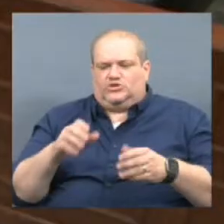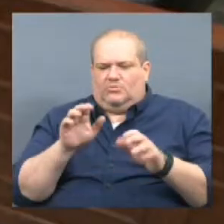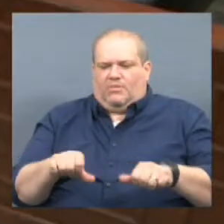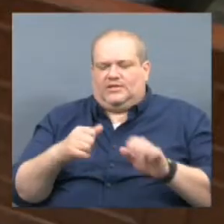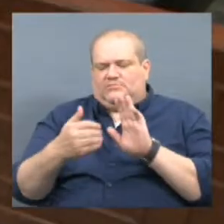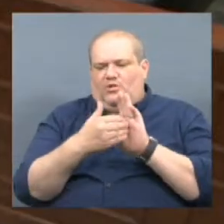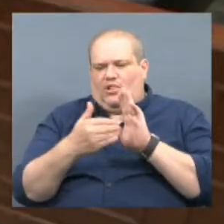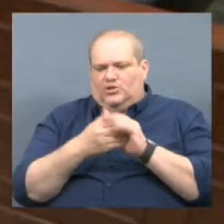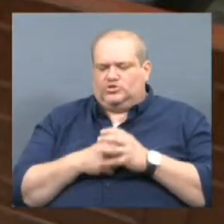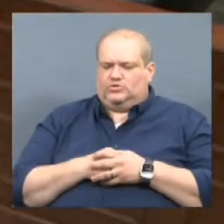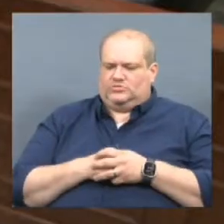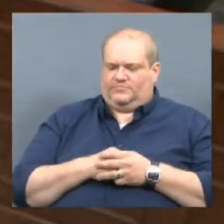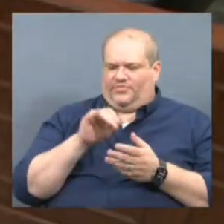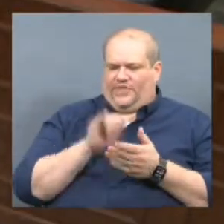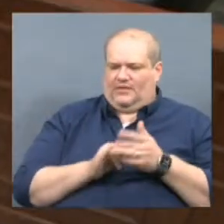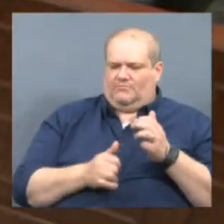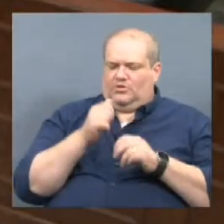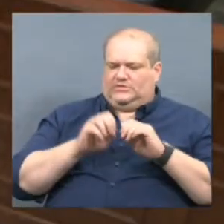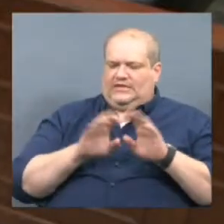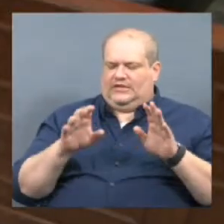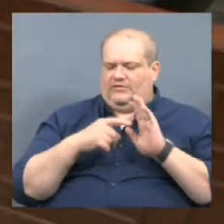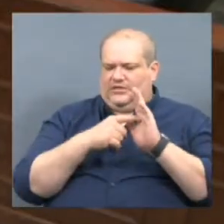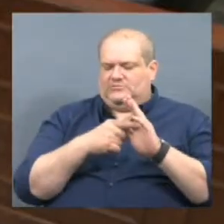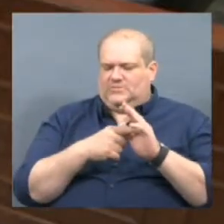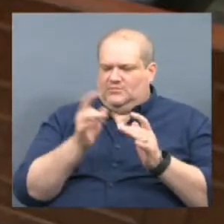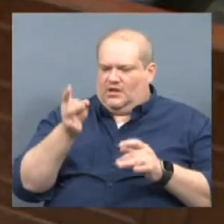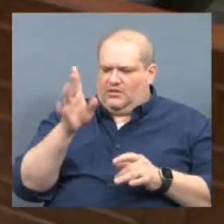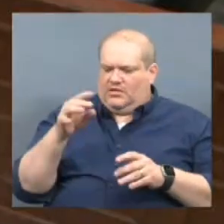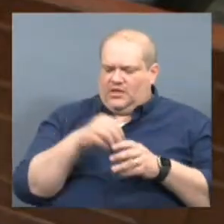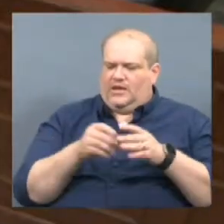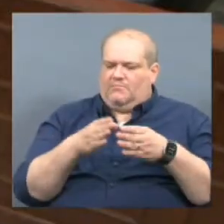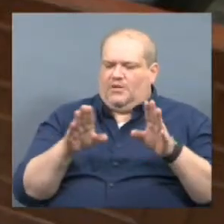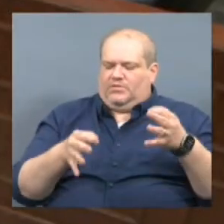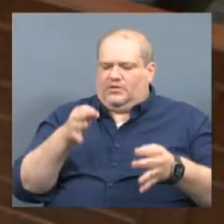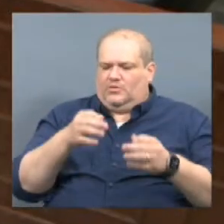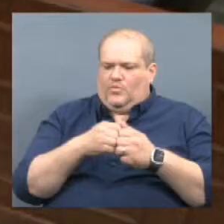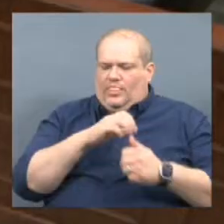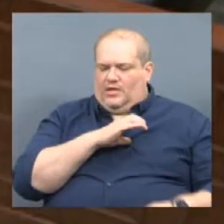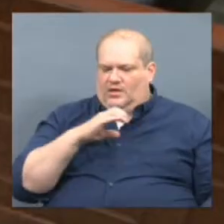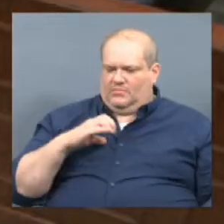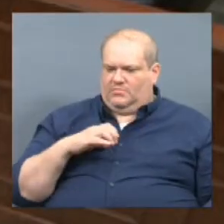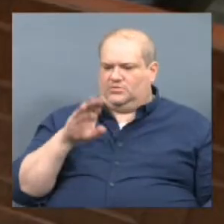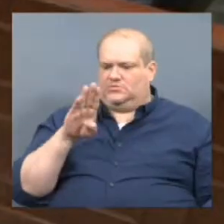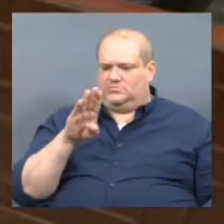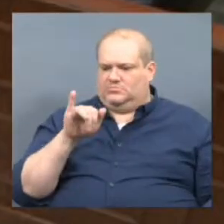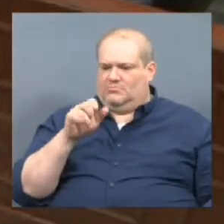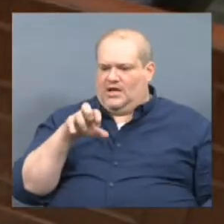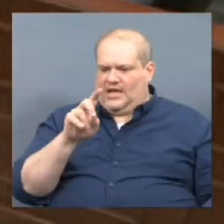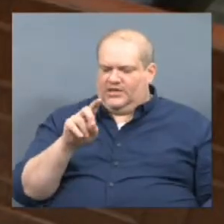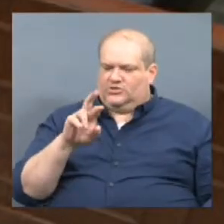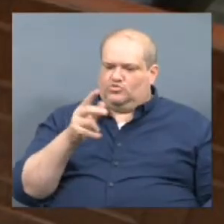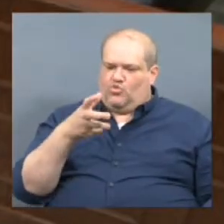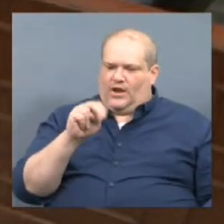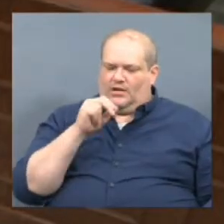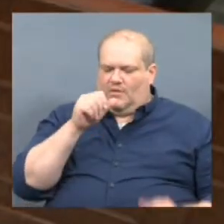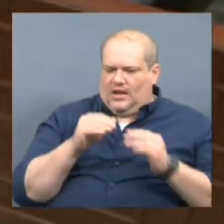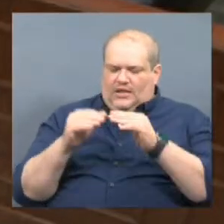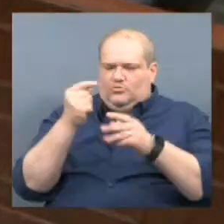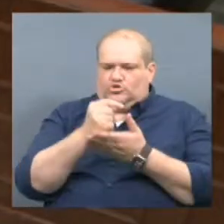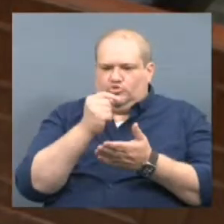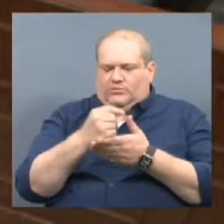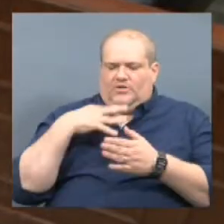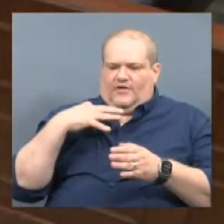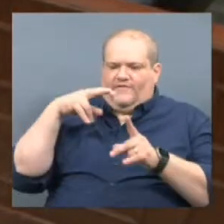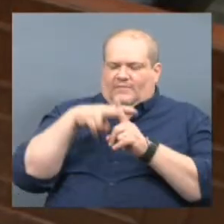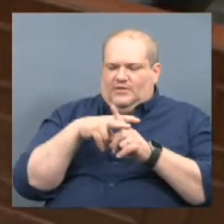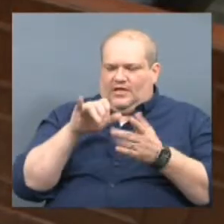lawsuits. This has been most clearly displayed egregiously in public hearings by the Commission's biased, seemingly random, and unequal treatment of